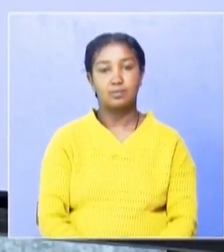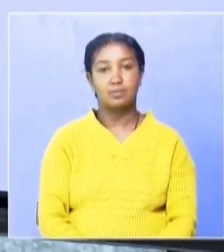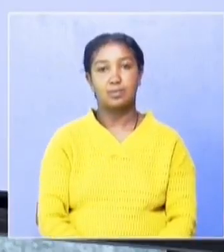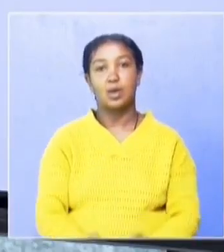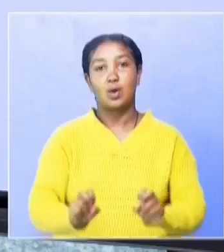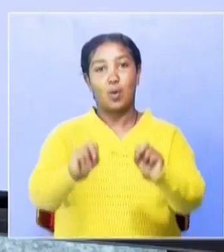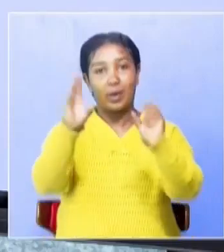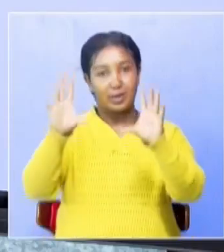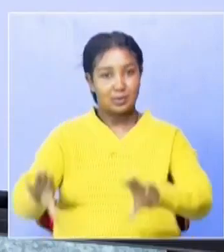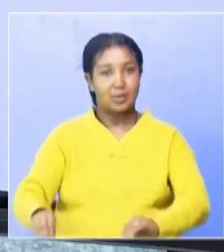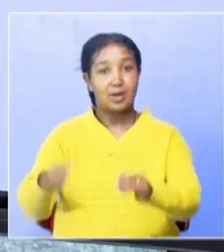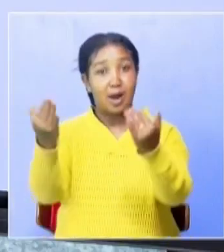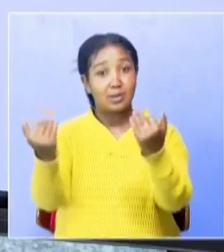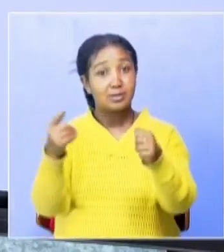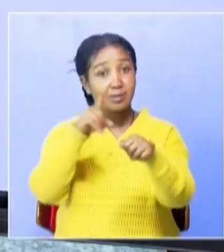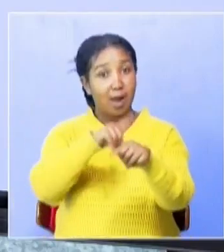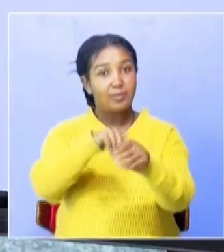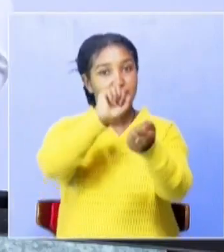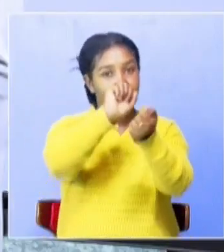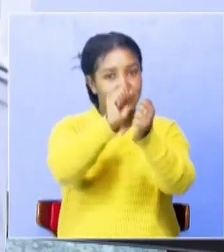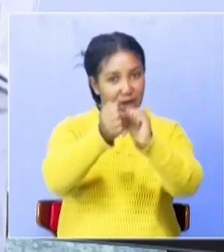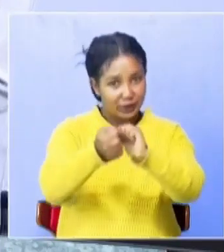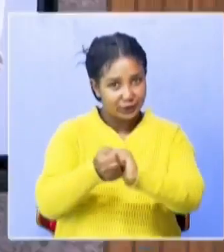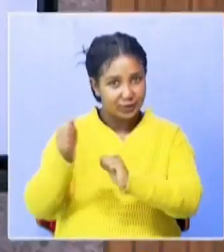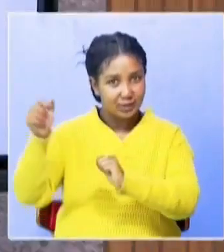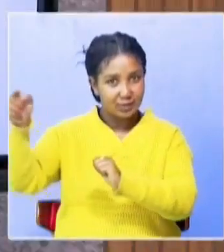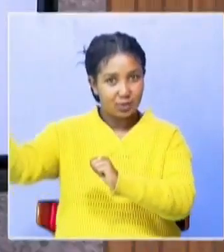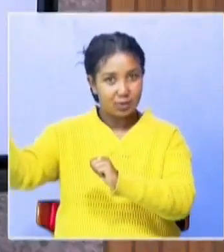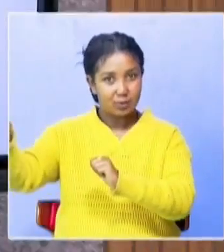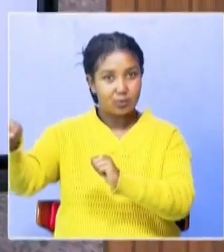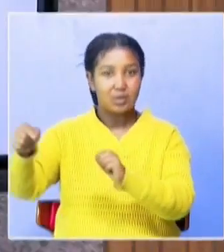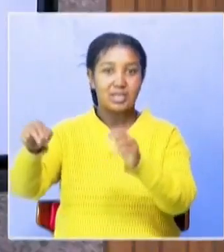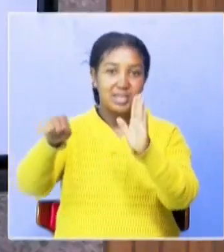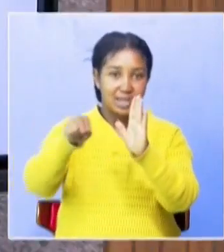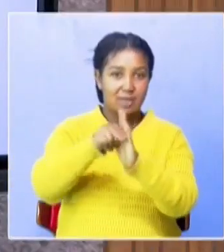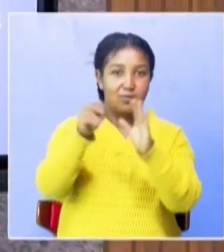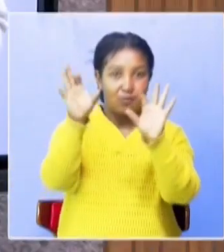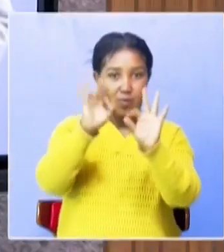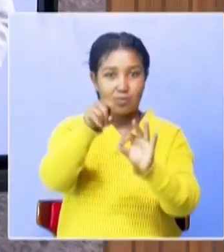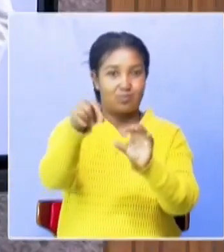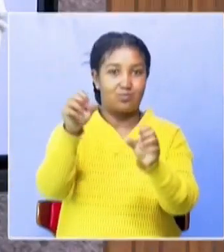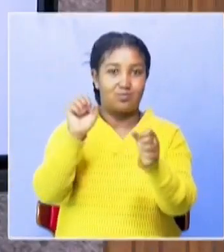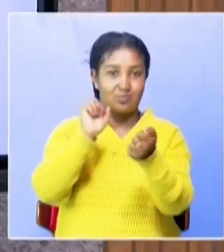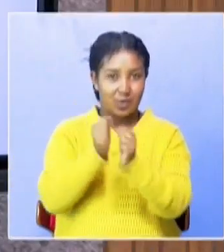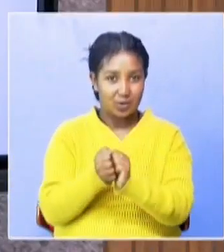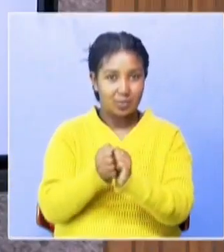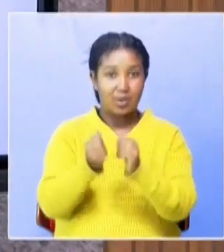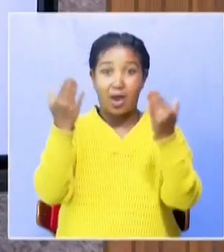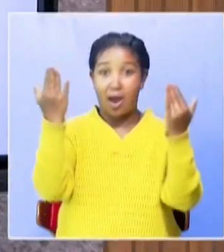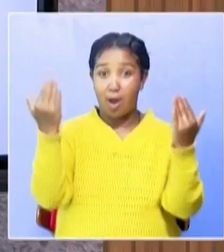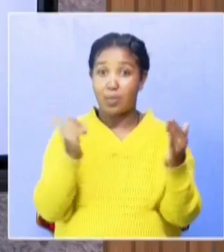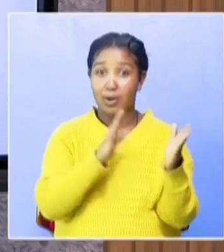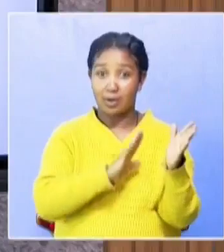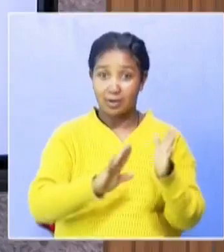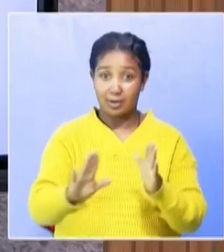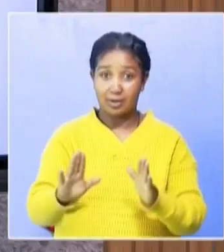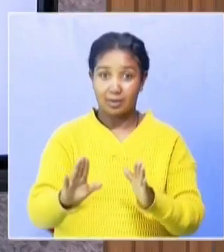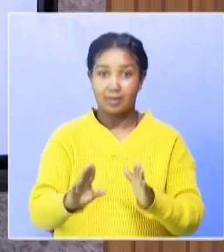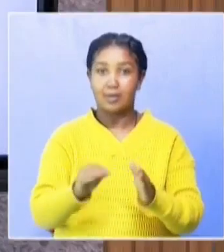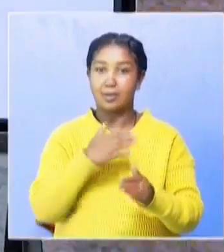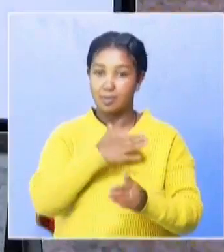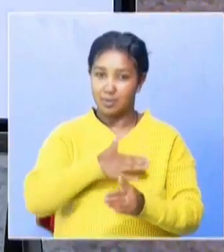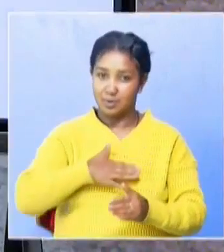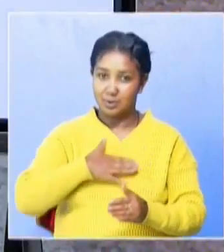Okay, students, now it is time to change this one into their negative forms. I hope you're ready, yeah?